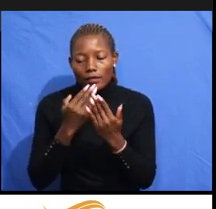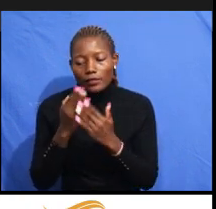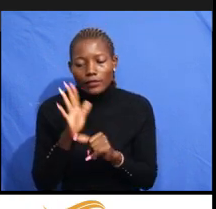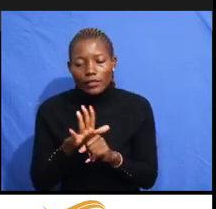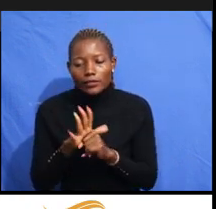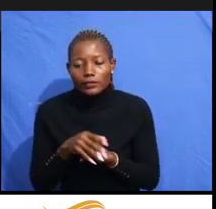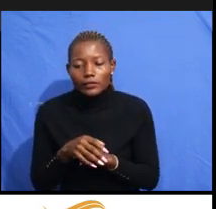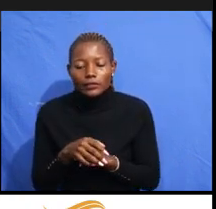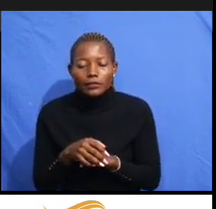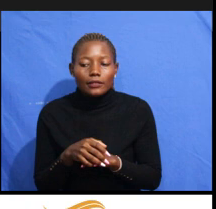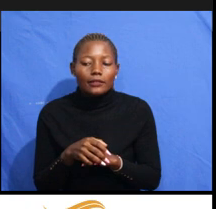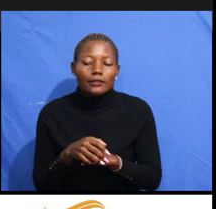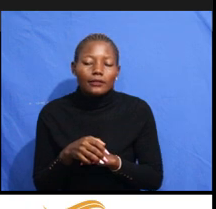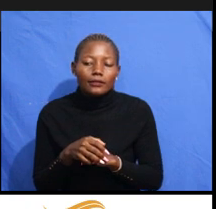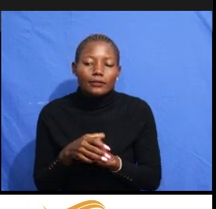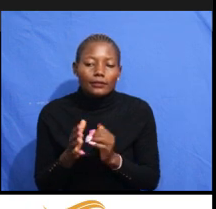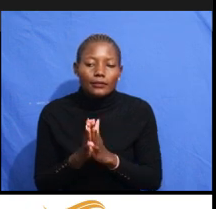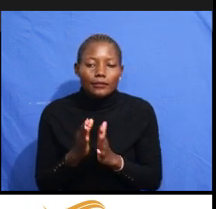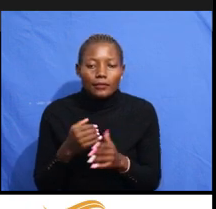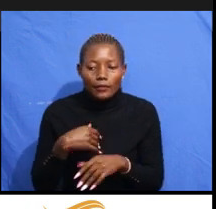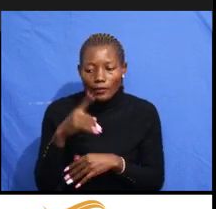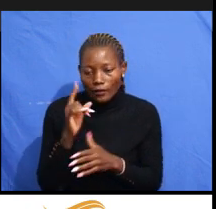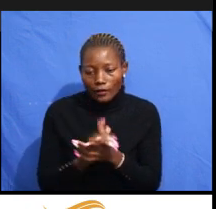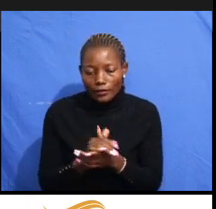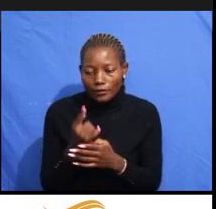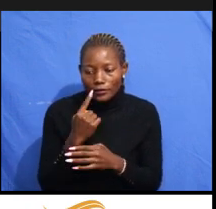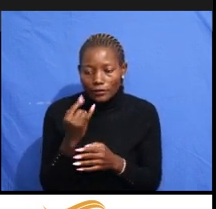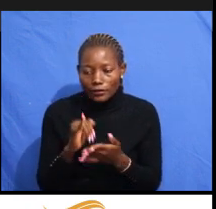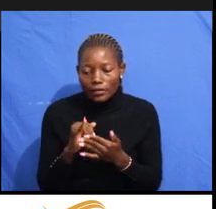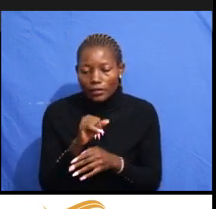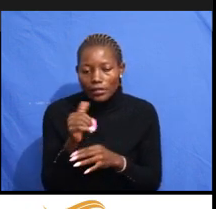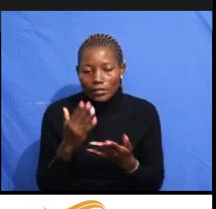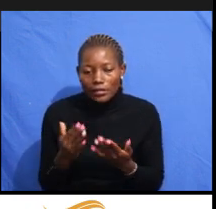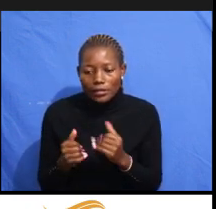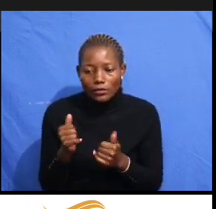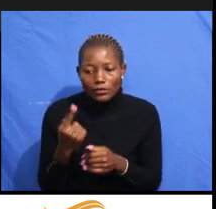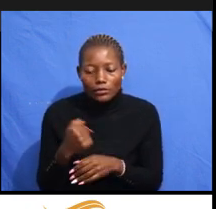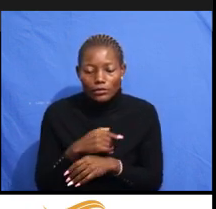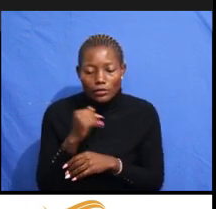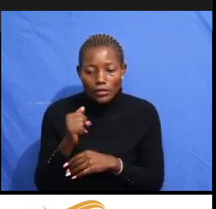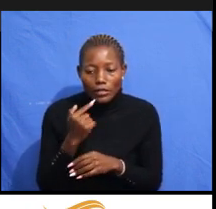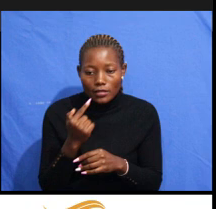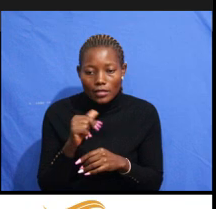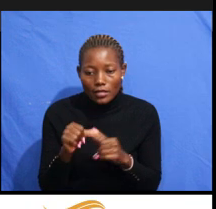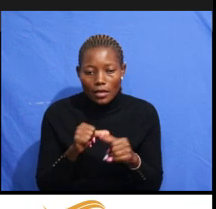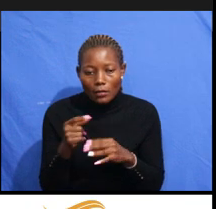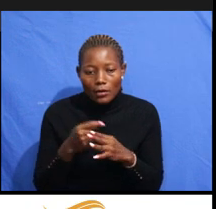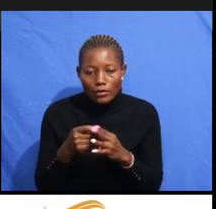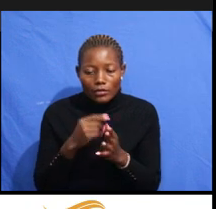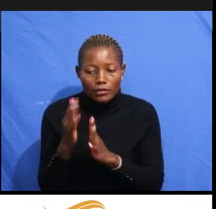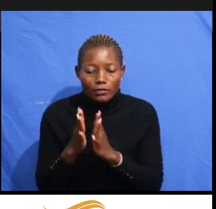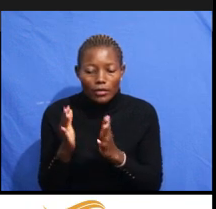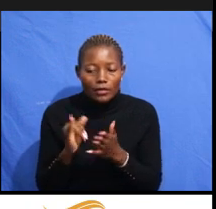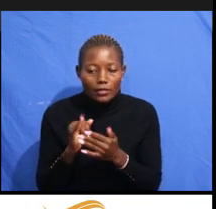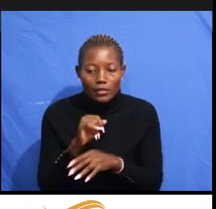And I'm promising that whatever we can be able to share, like John has talked about, training plan, that's another technical